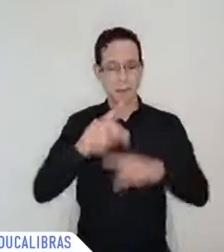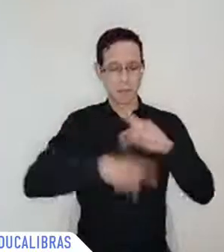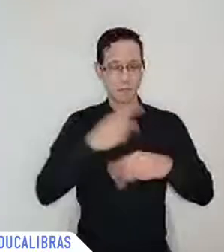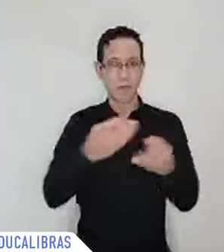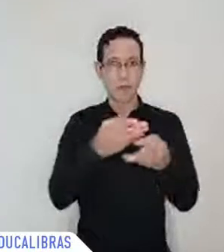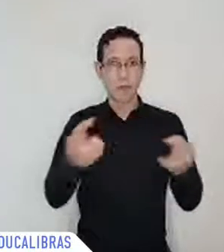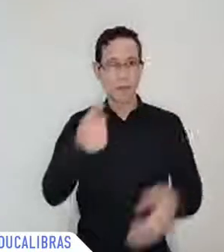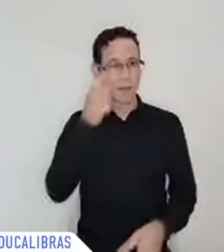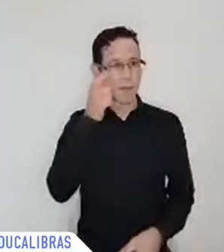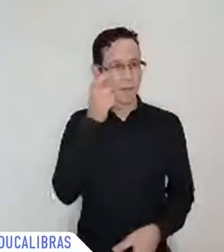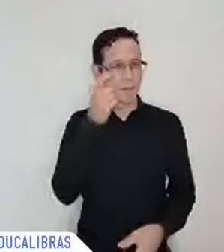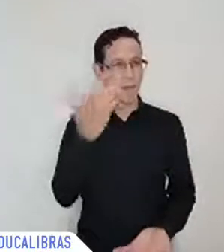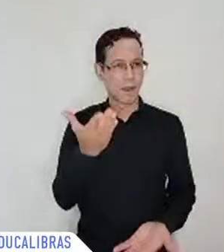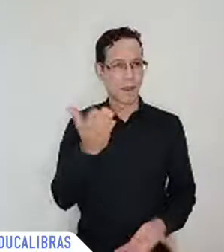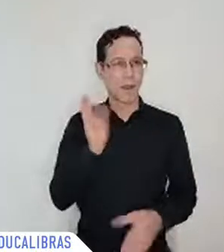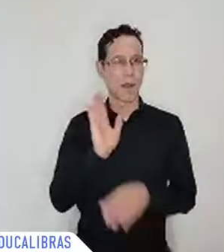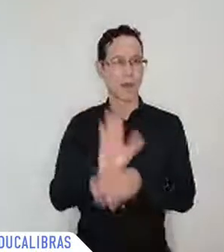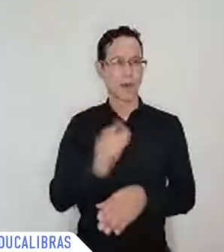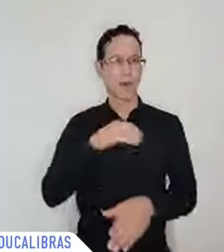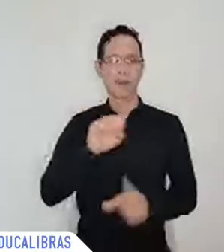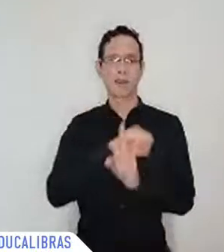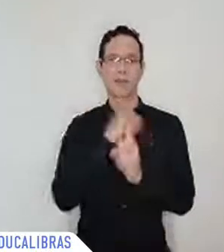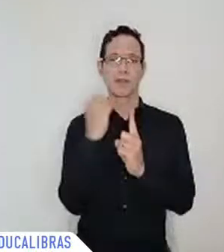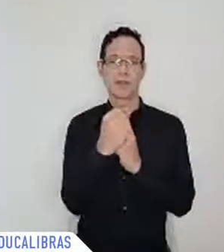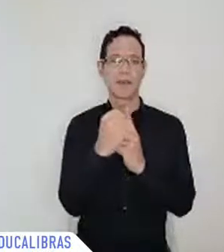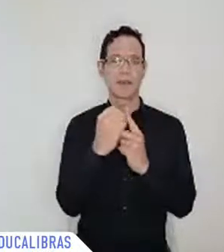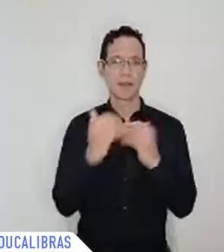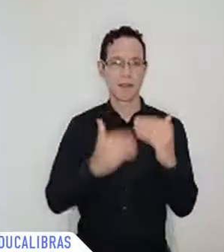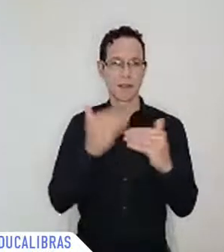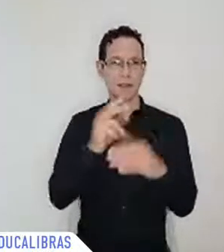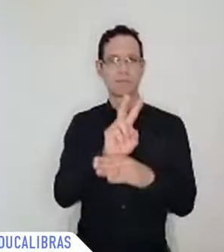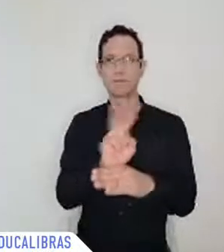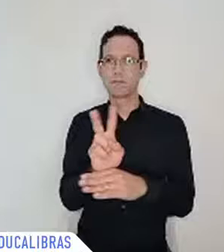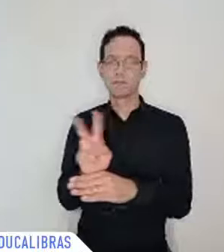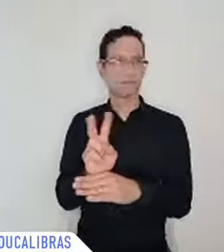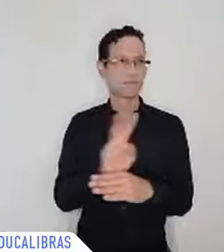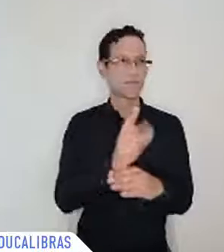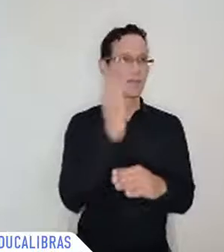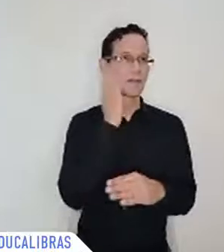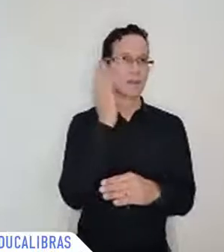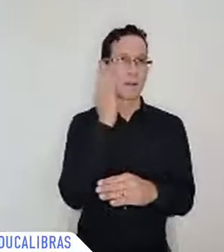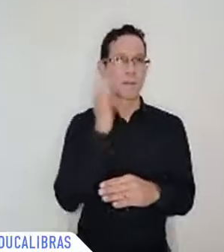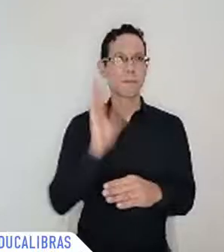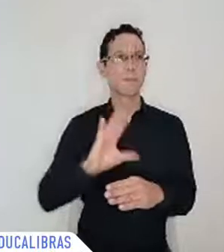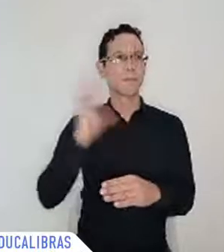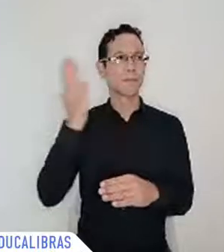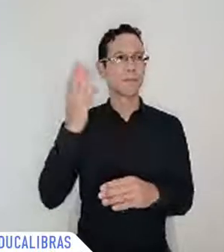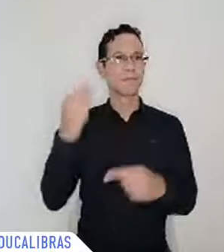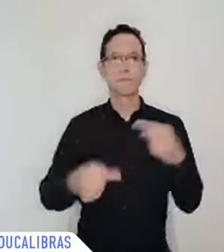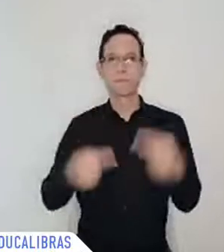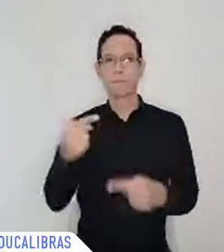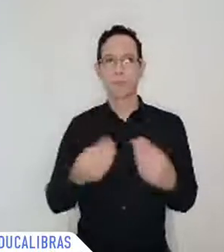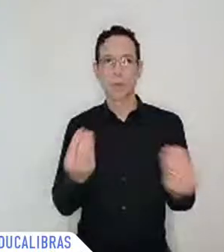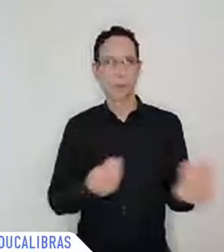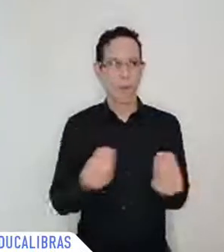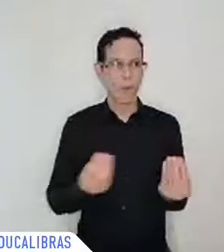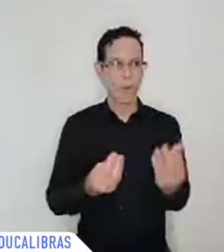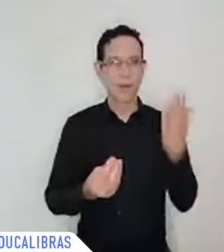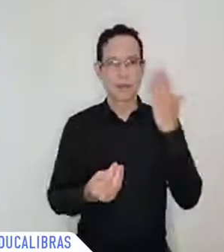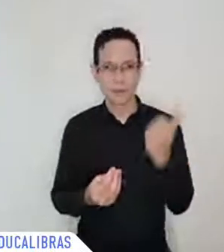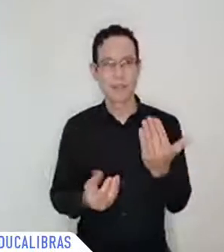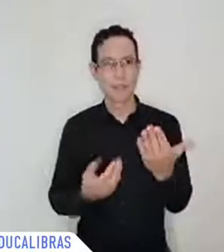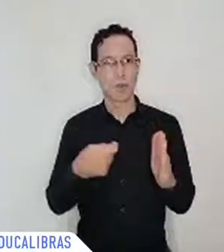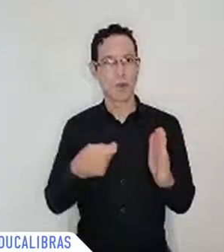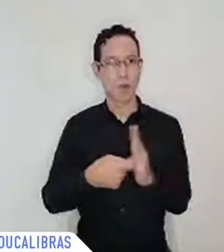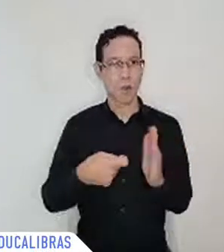preventing people from having access to information that should be public, and that is very important for the society